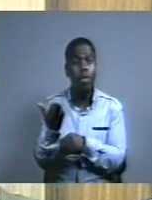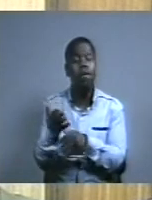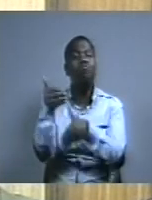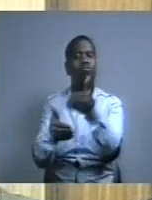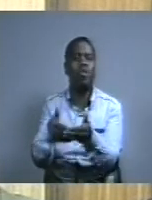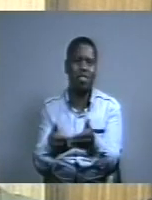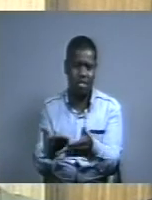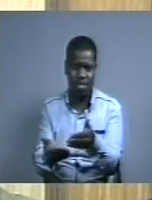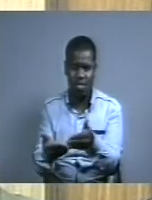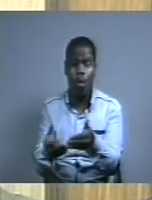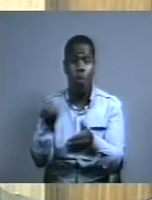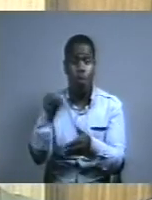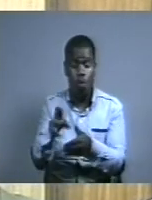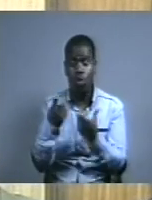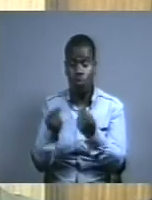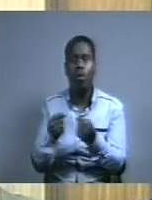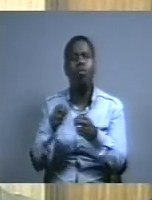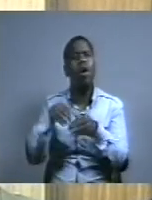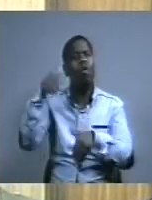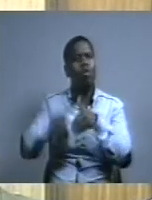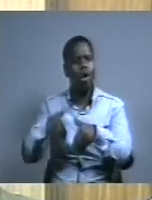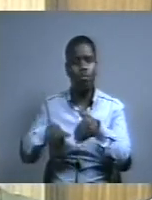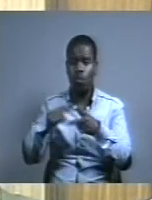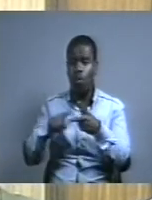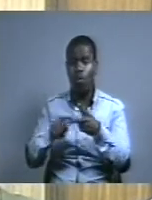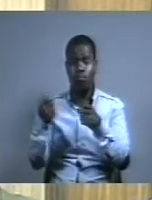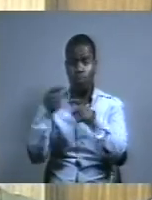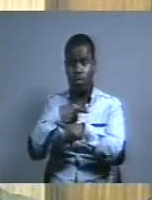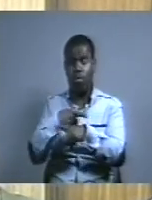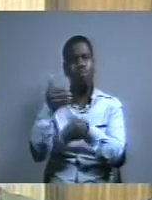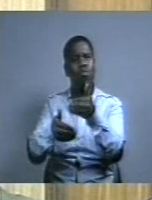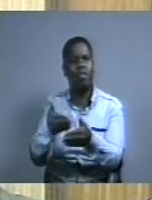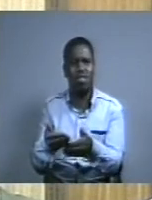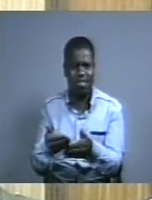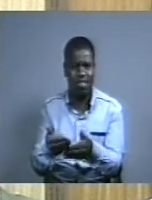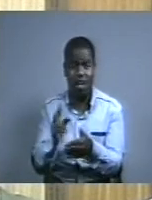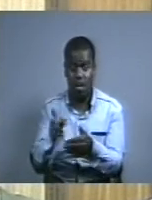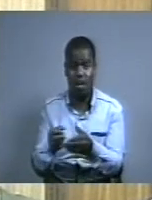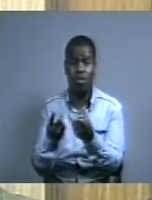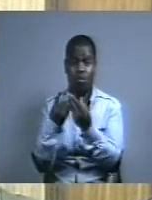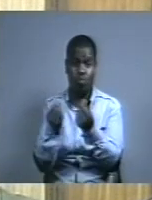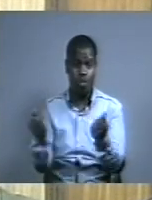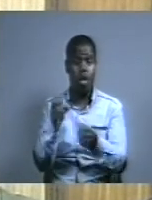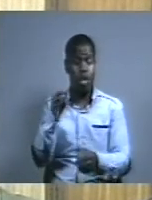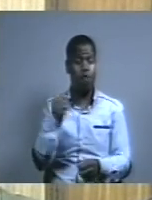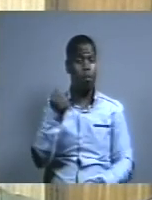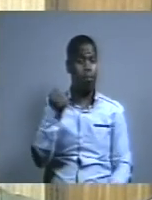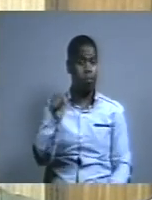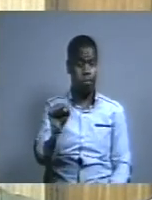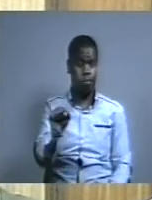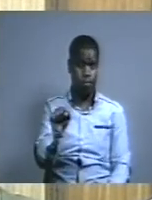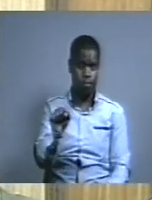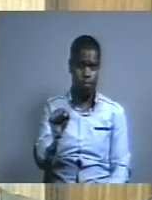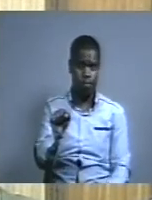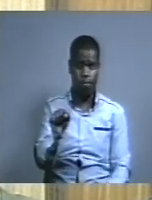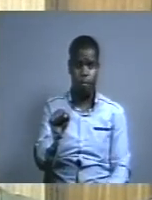consider redoing this corrupted and irrational allocation process from scratch? If not, you will become known